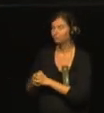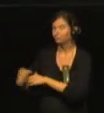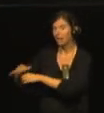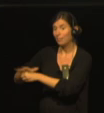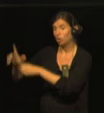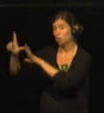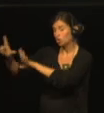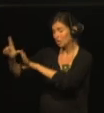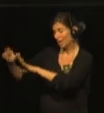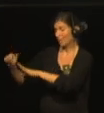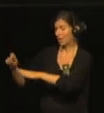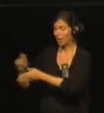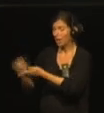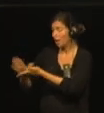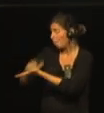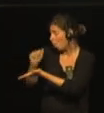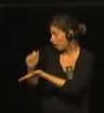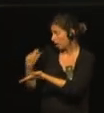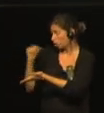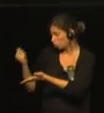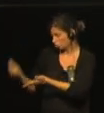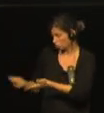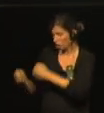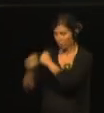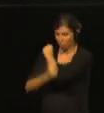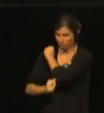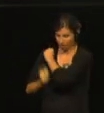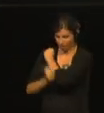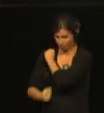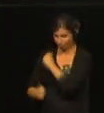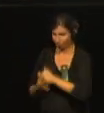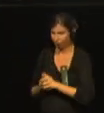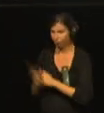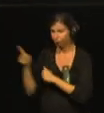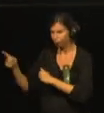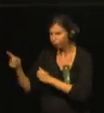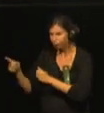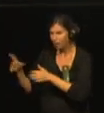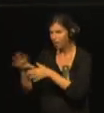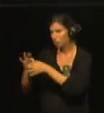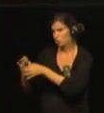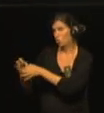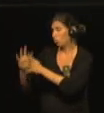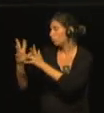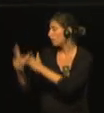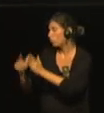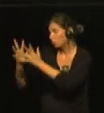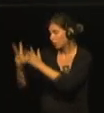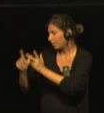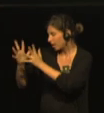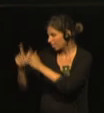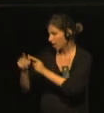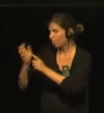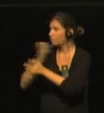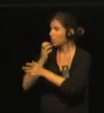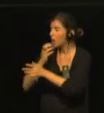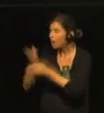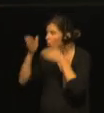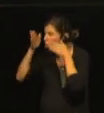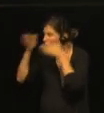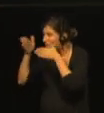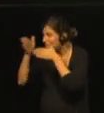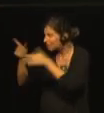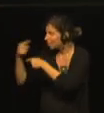the financial situation, so it also includes access to financial assistance and personal